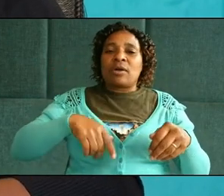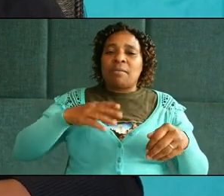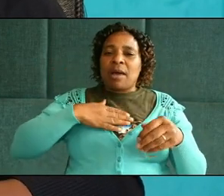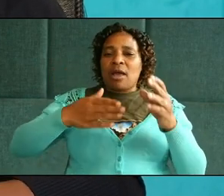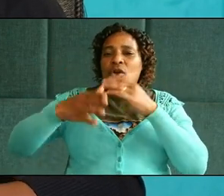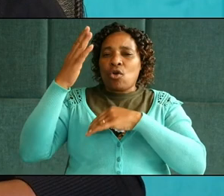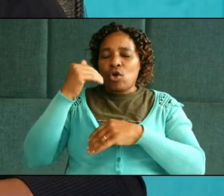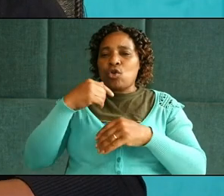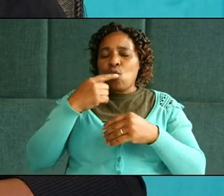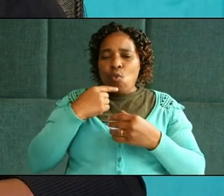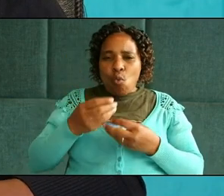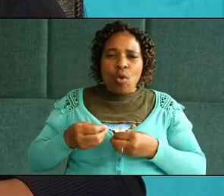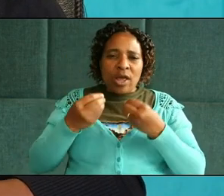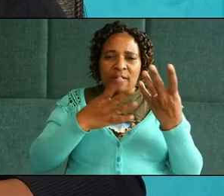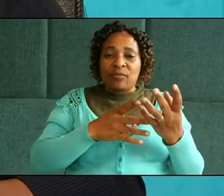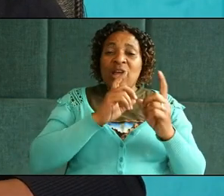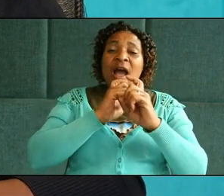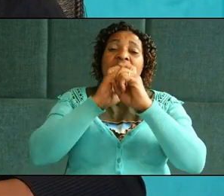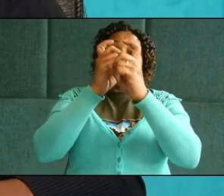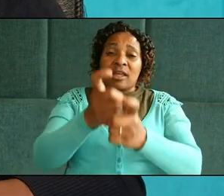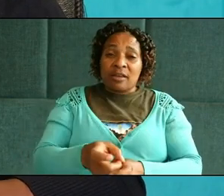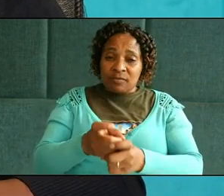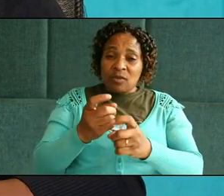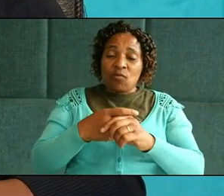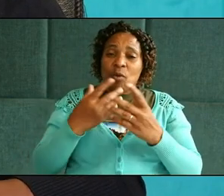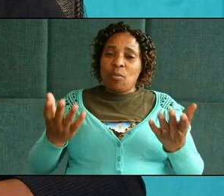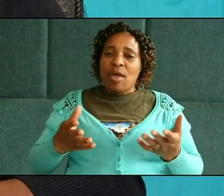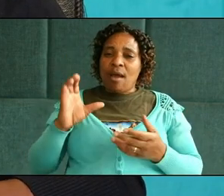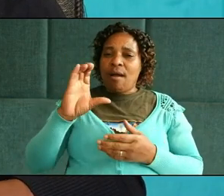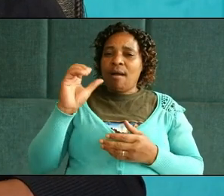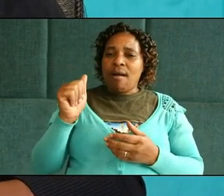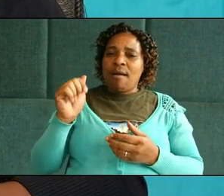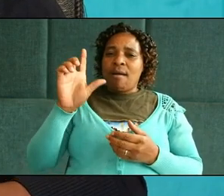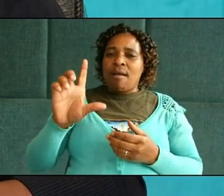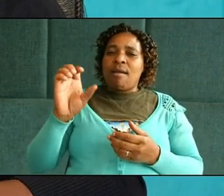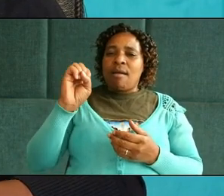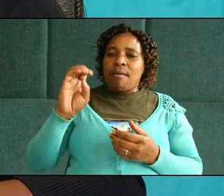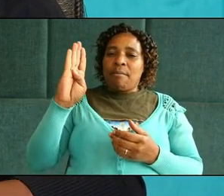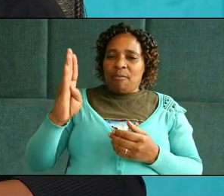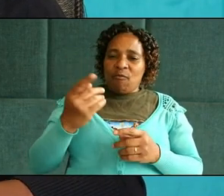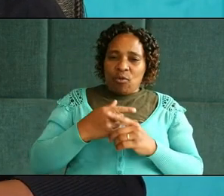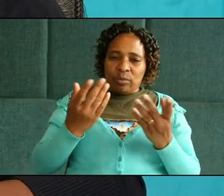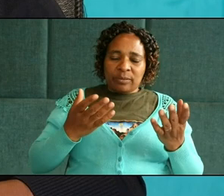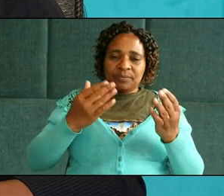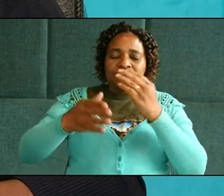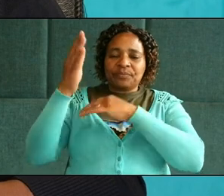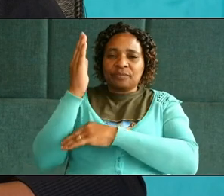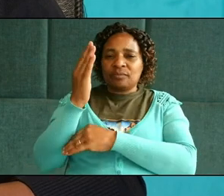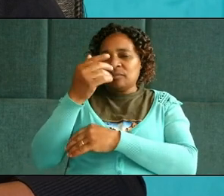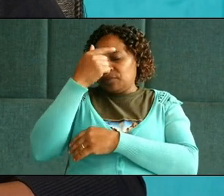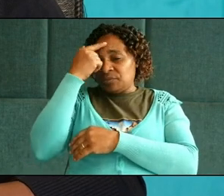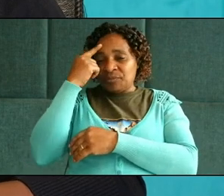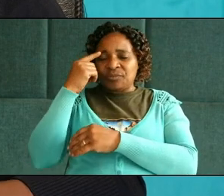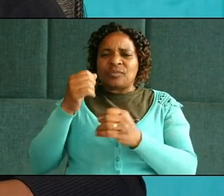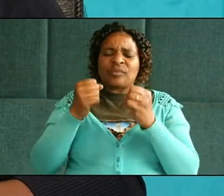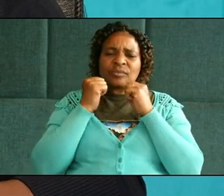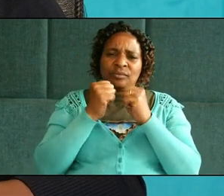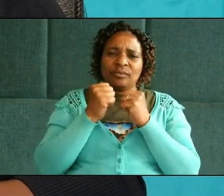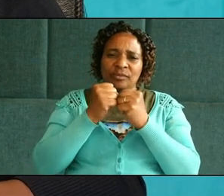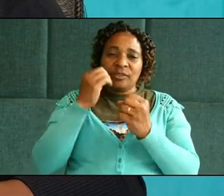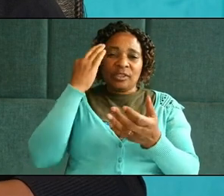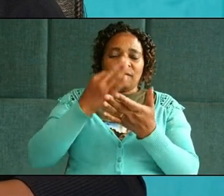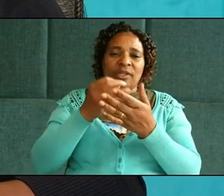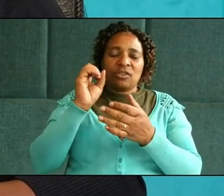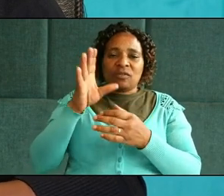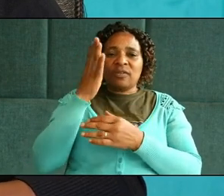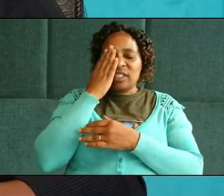So this was a reward to Caleb from God, because he strengthened the faith